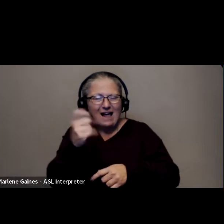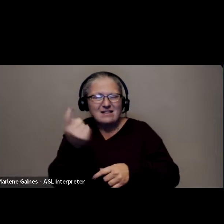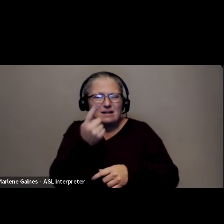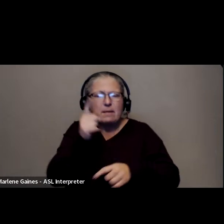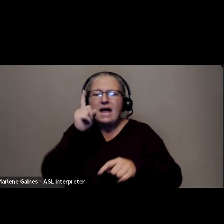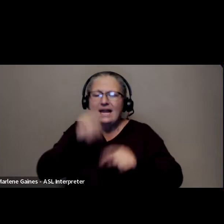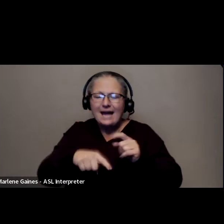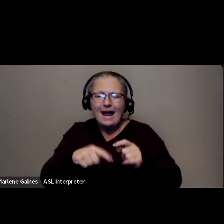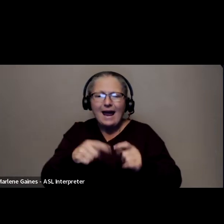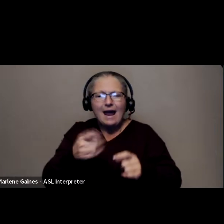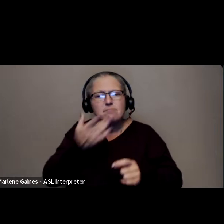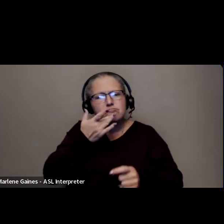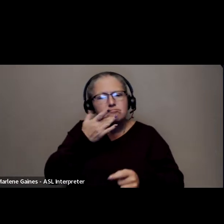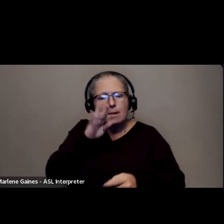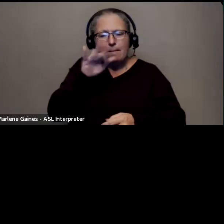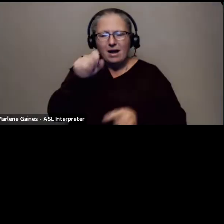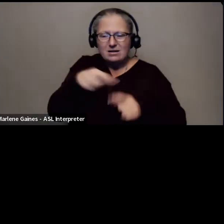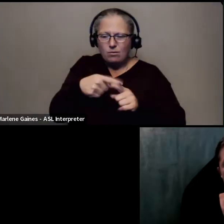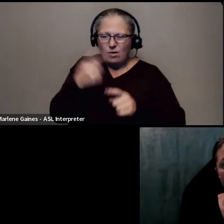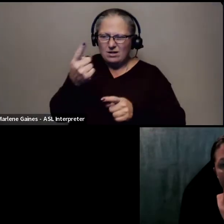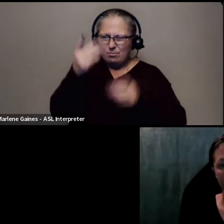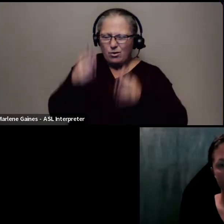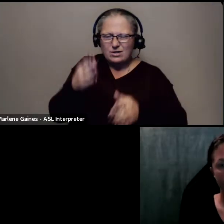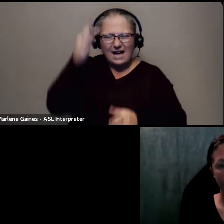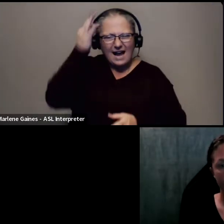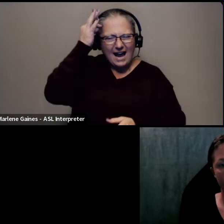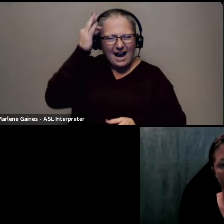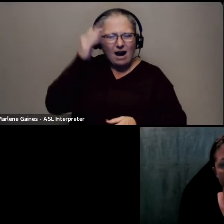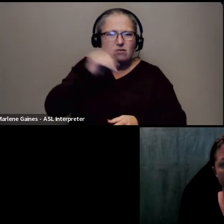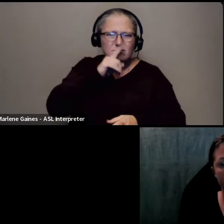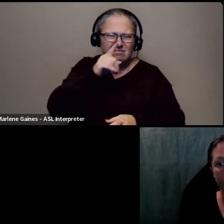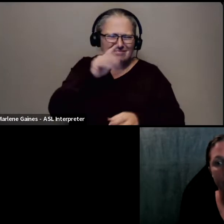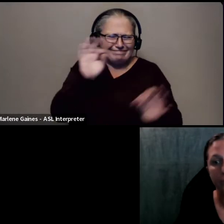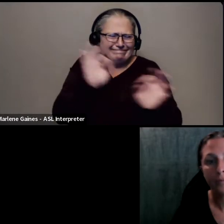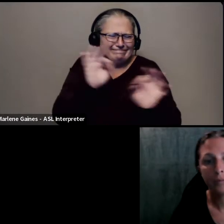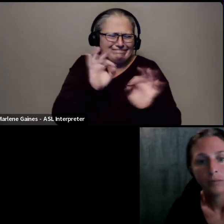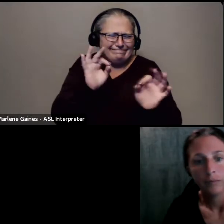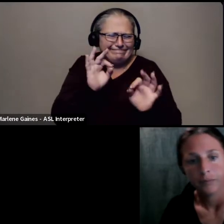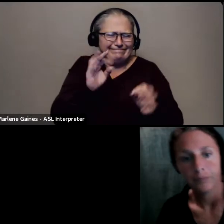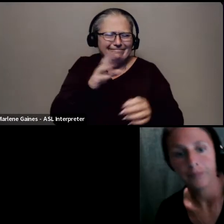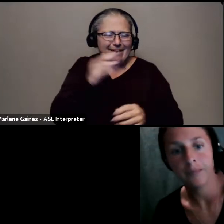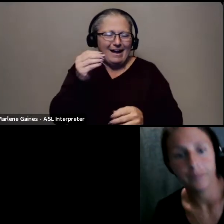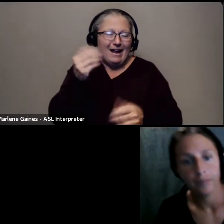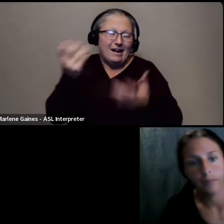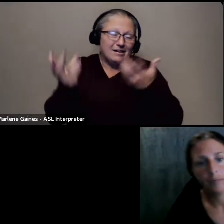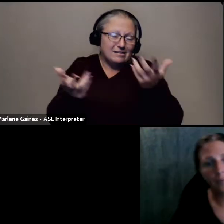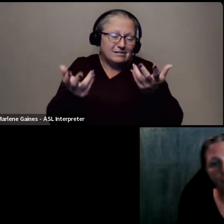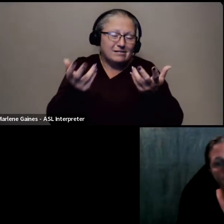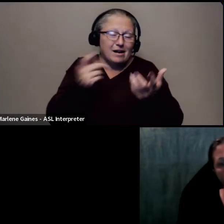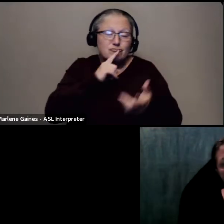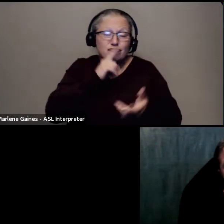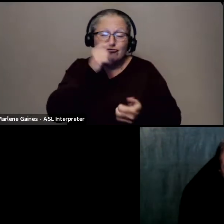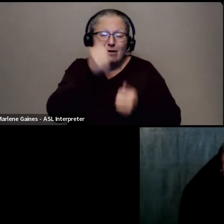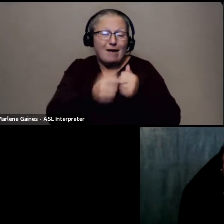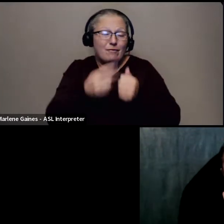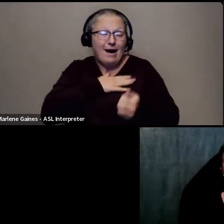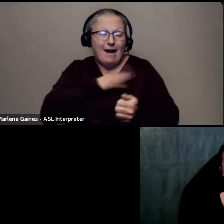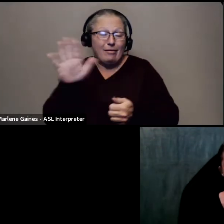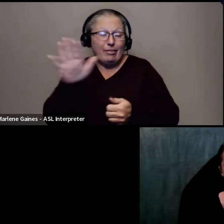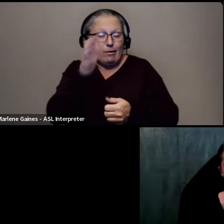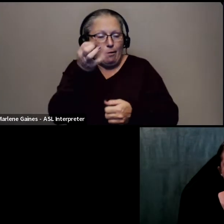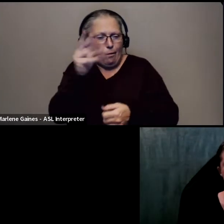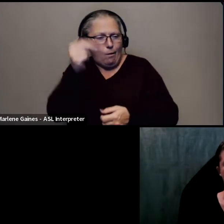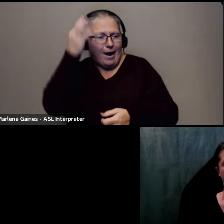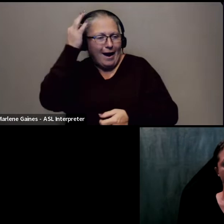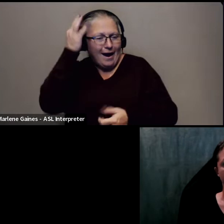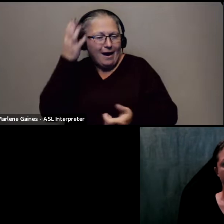biases against anybody's hairstyle. And it was a punitive thing. And I'm sure that, everybody has their own hair